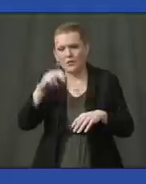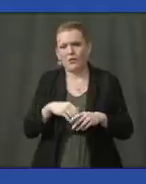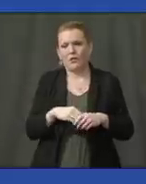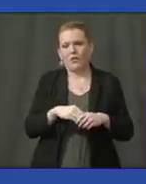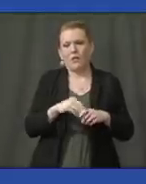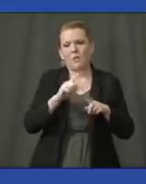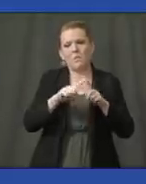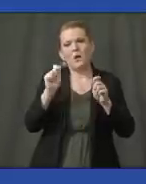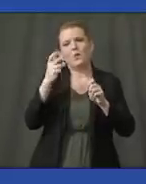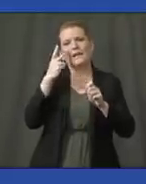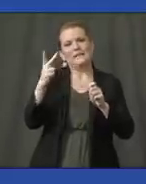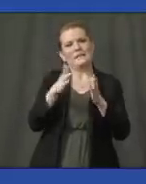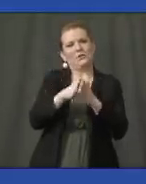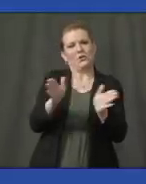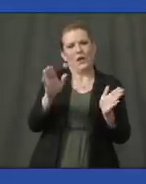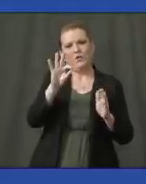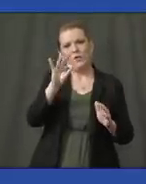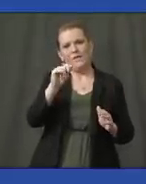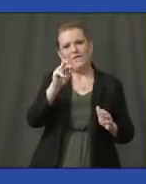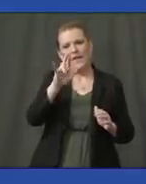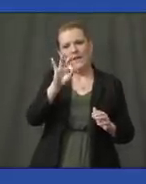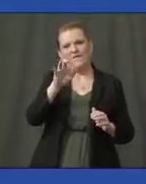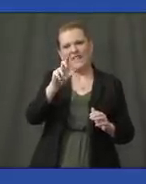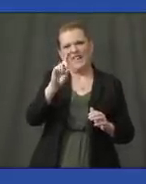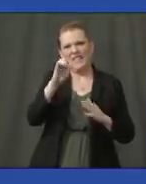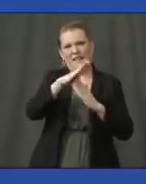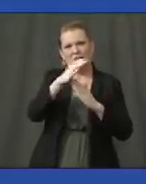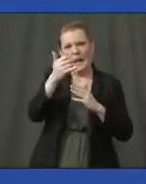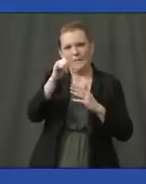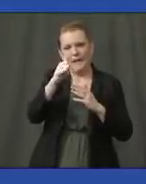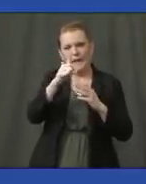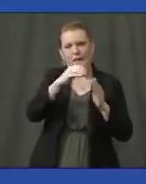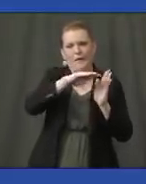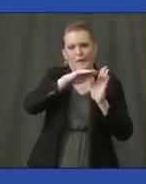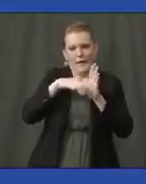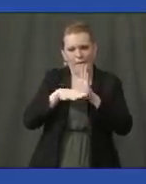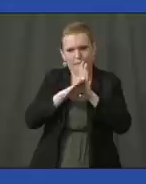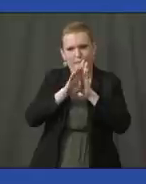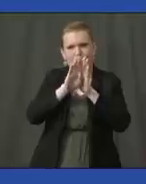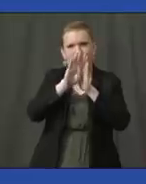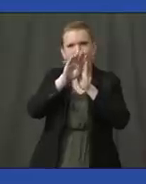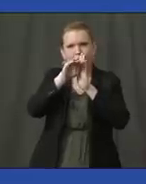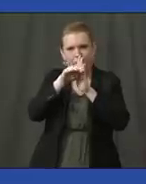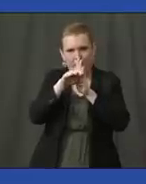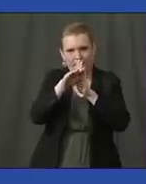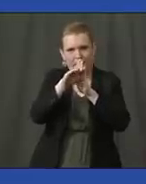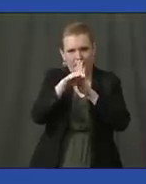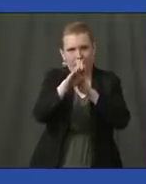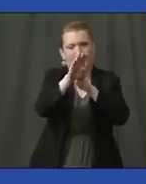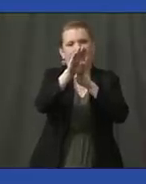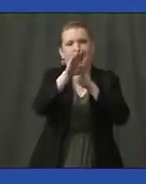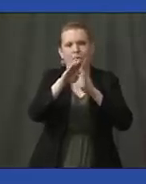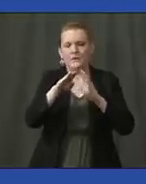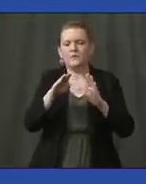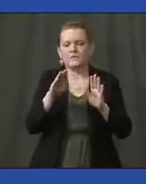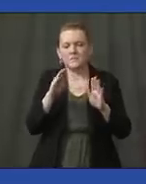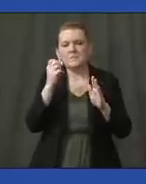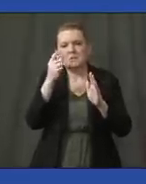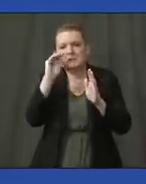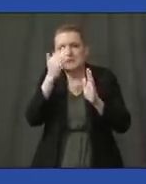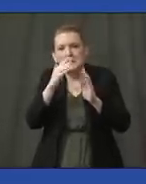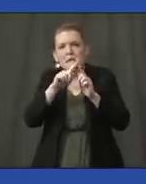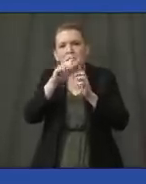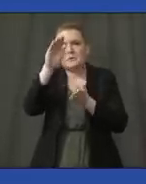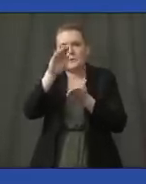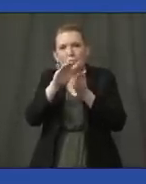where the pandemic hit first in Connecticut, is flattening out a little bit. Don't get too casual. You'll see that